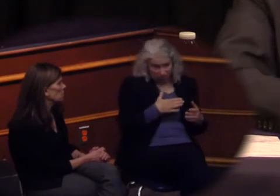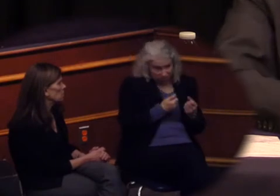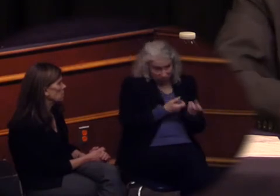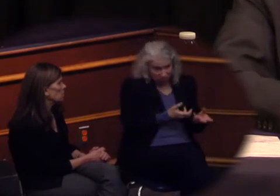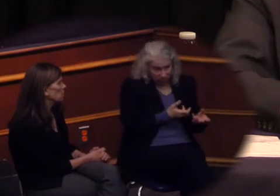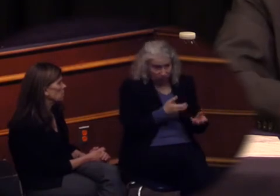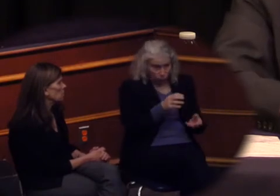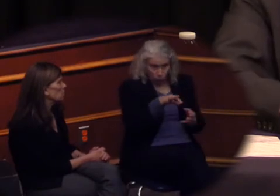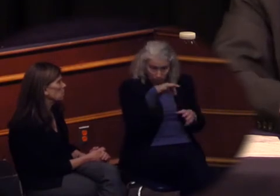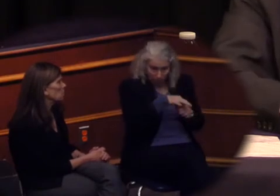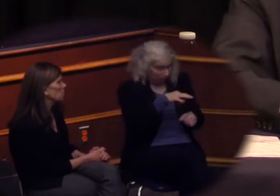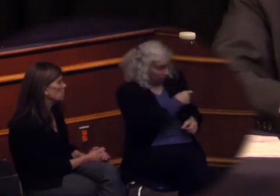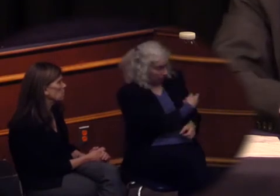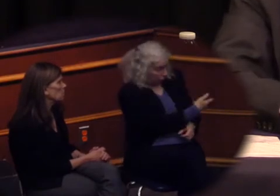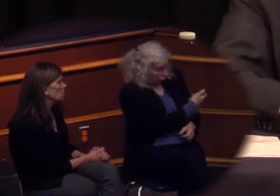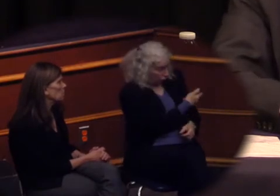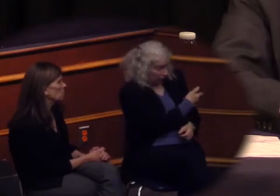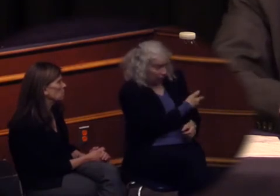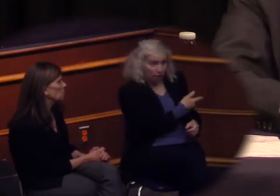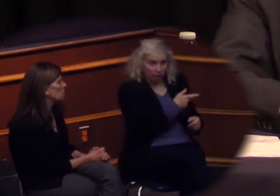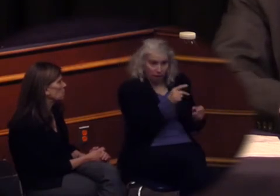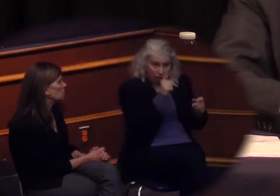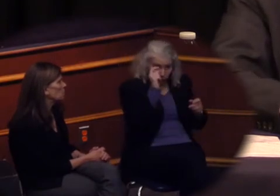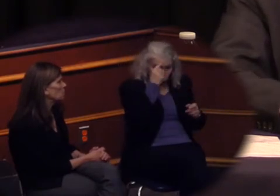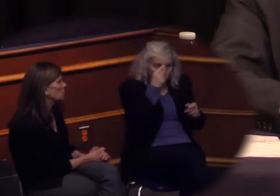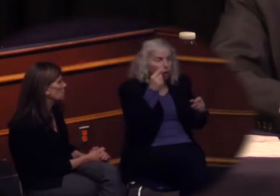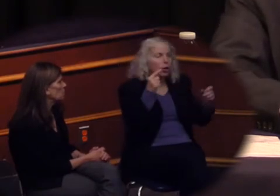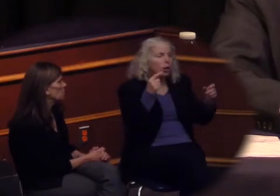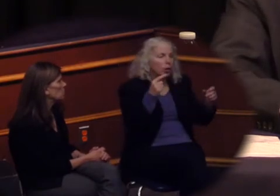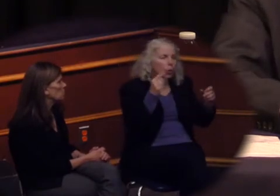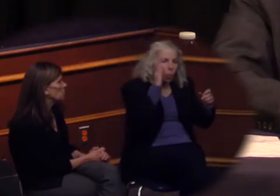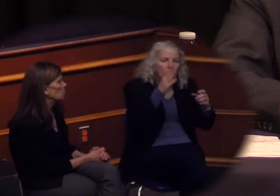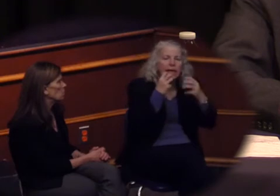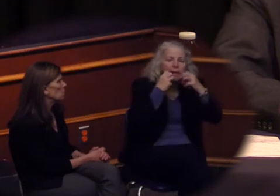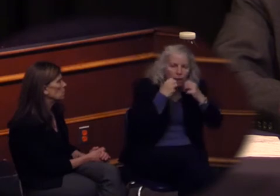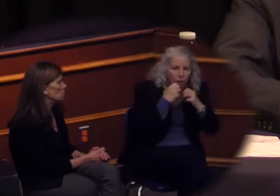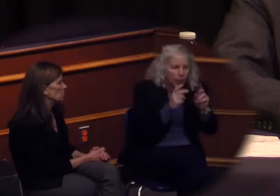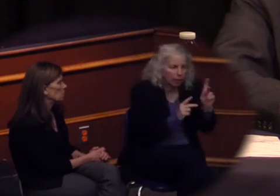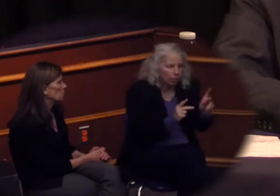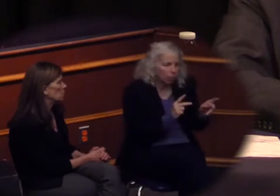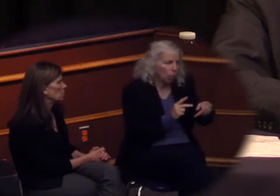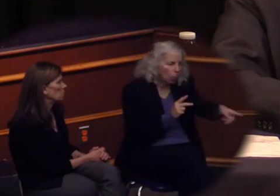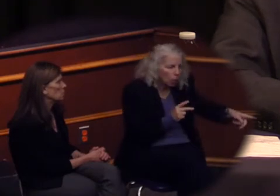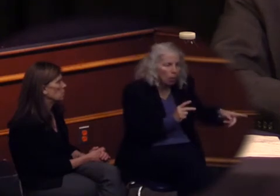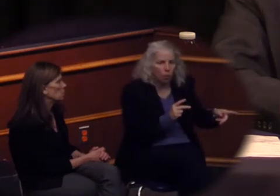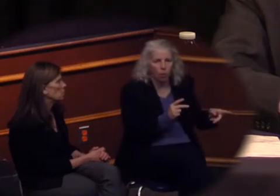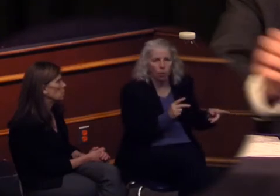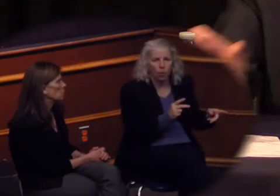you elect one of us Governor, you'll have a Governor that is actually going to care about the most vulnerable among us.